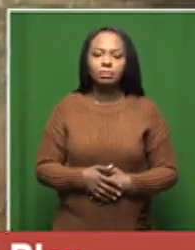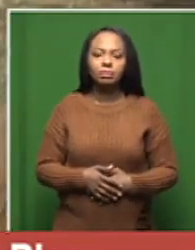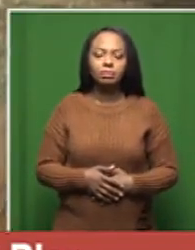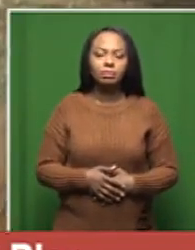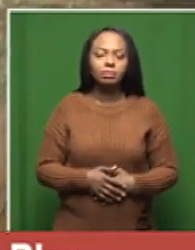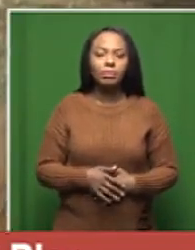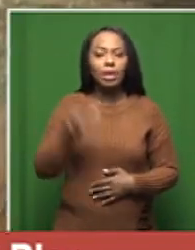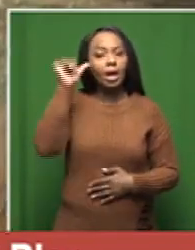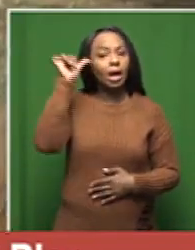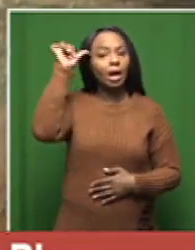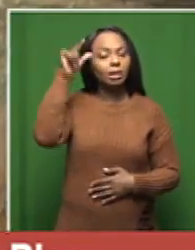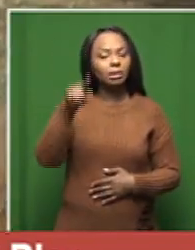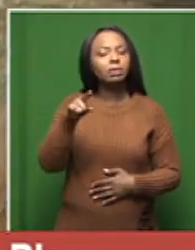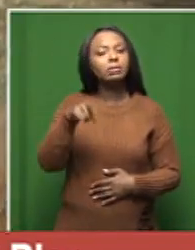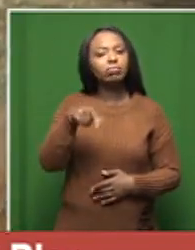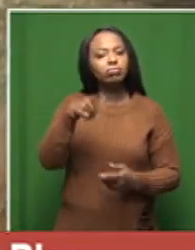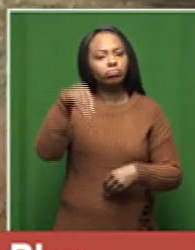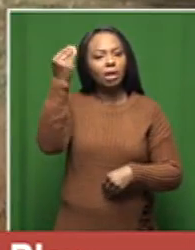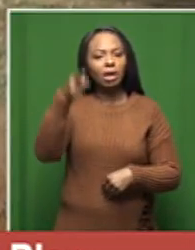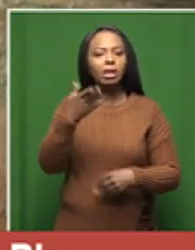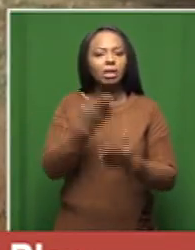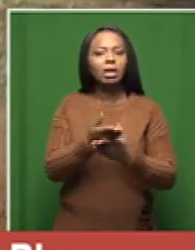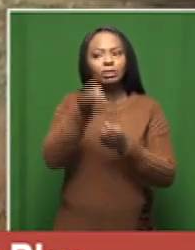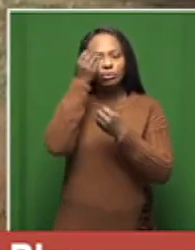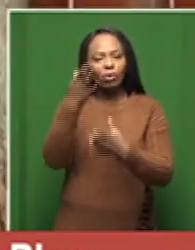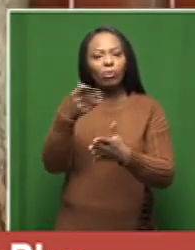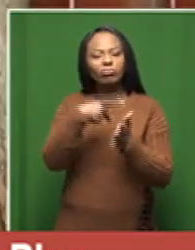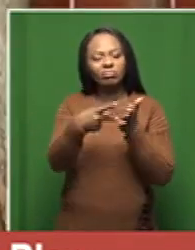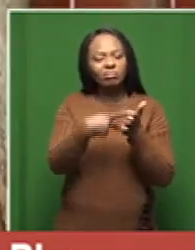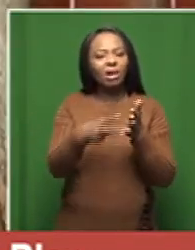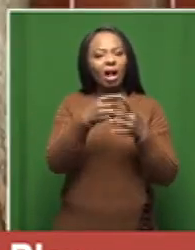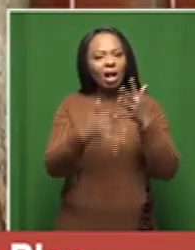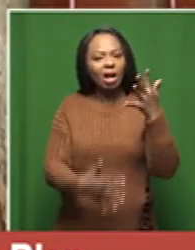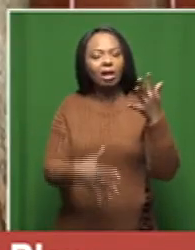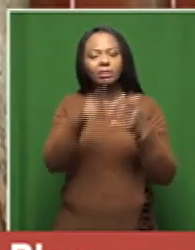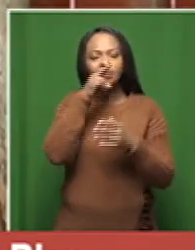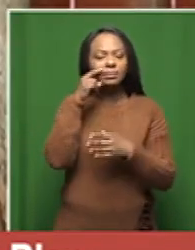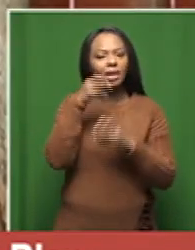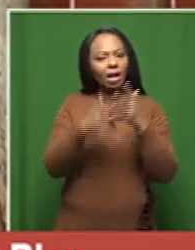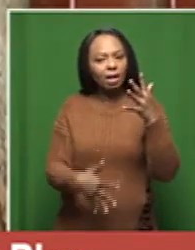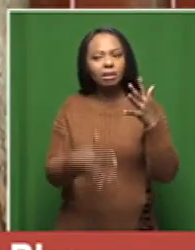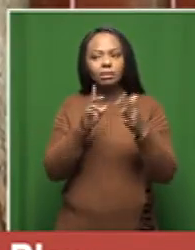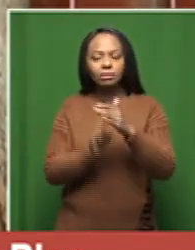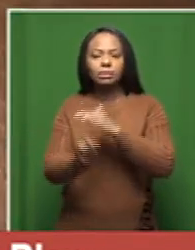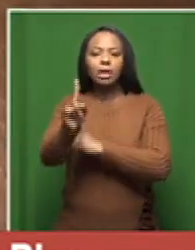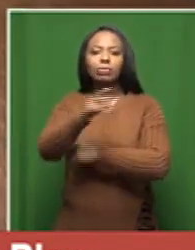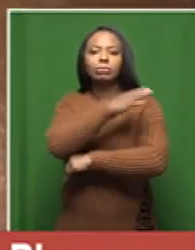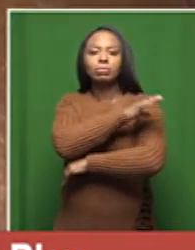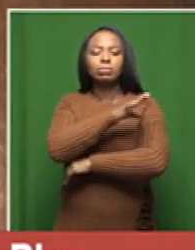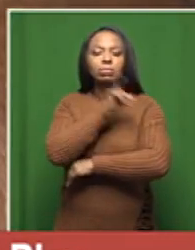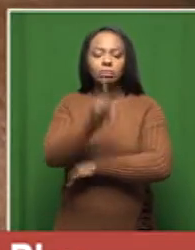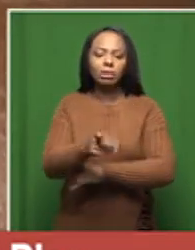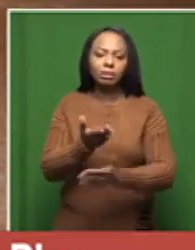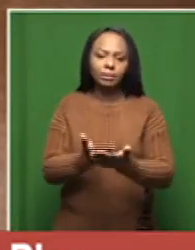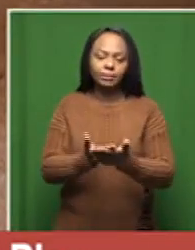The elderly are able to give their details at their local clinics but have to make their way to vaccine facilities. Many,